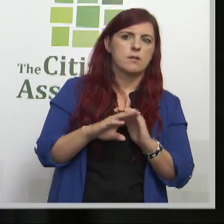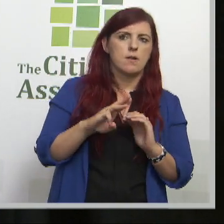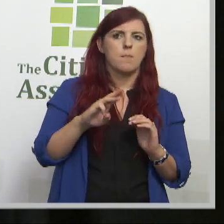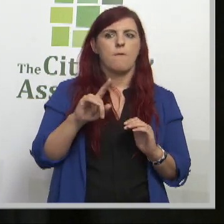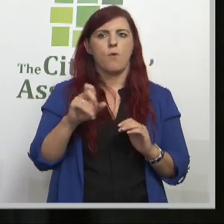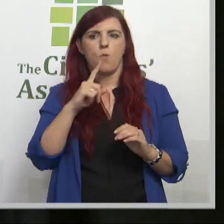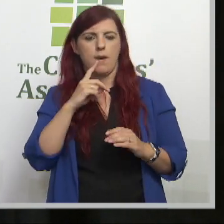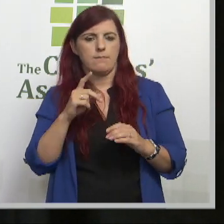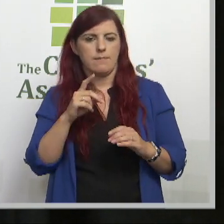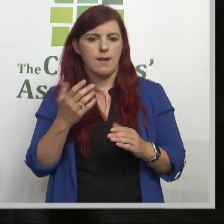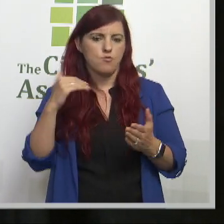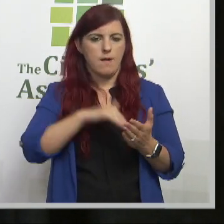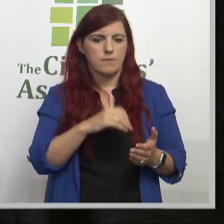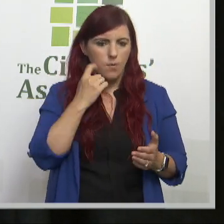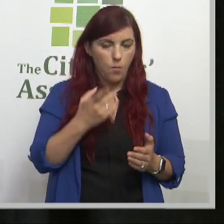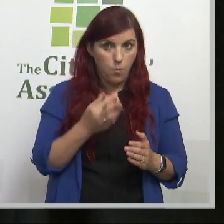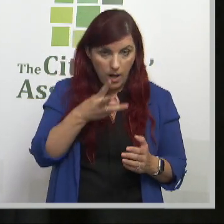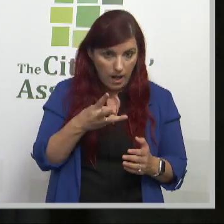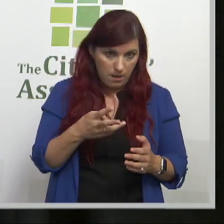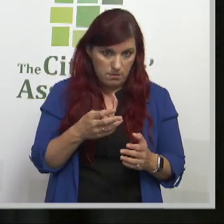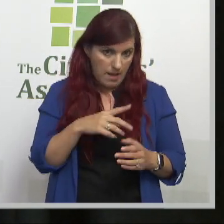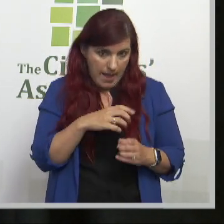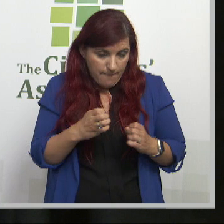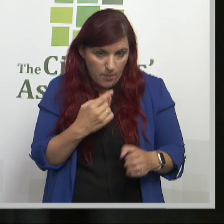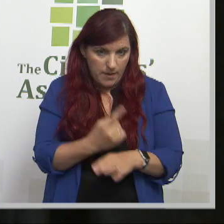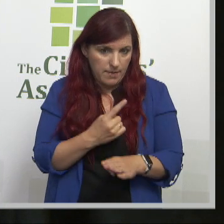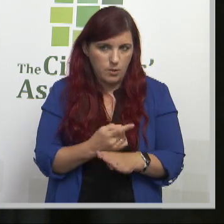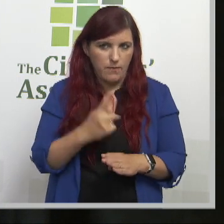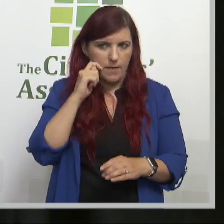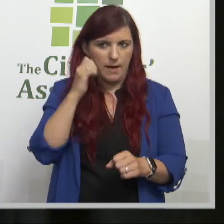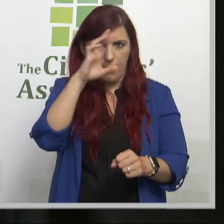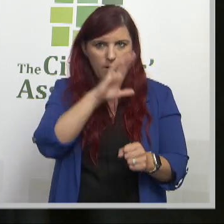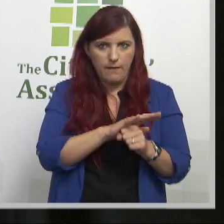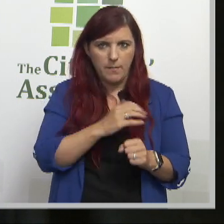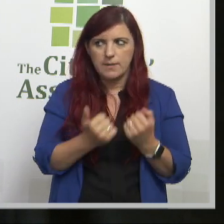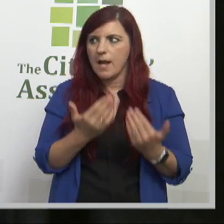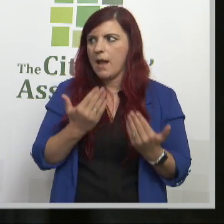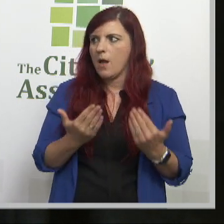desk tomorrow? Or is it ever going to be there? You know, you have to think very carefully about how you elevate